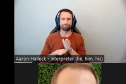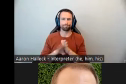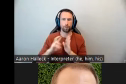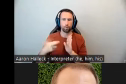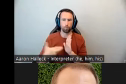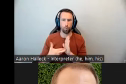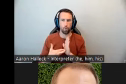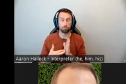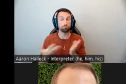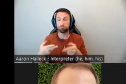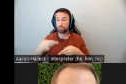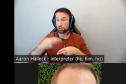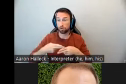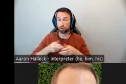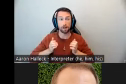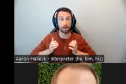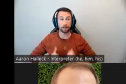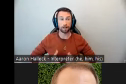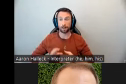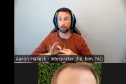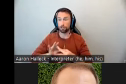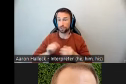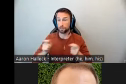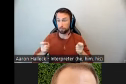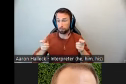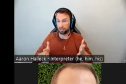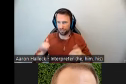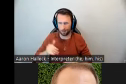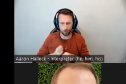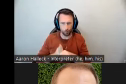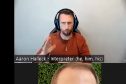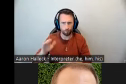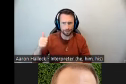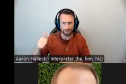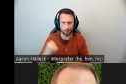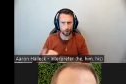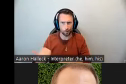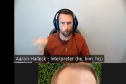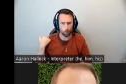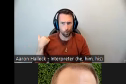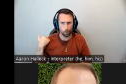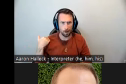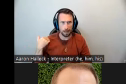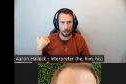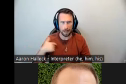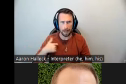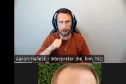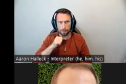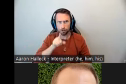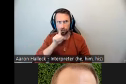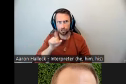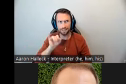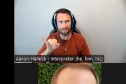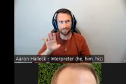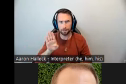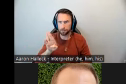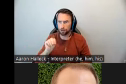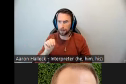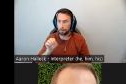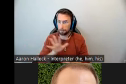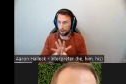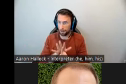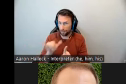client relationship manager. This was over 10 years ago. I don't know how popular the BRM title was at the time, but I pulled